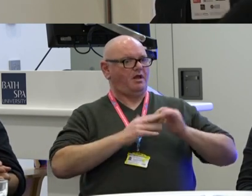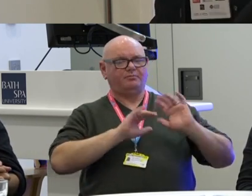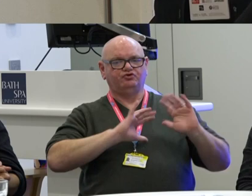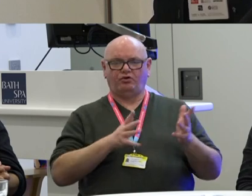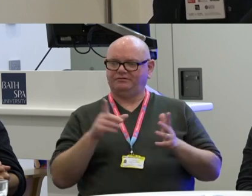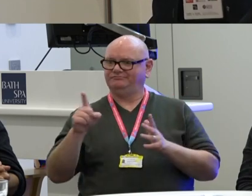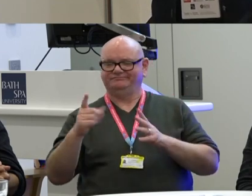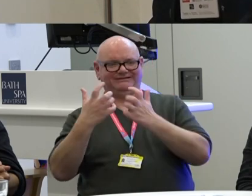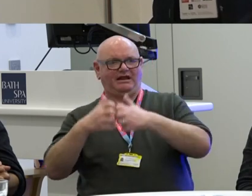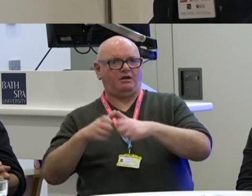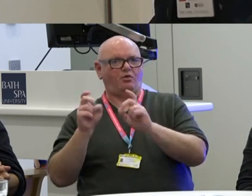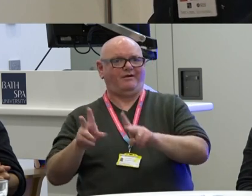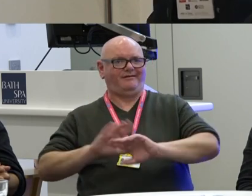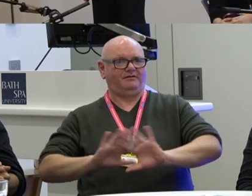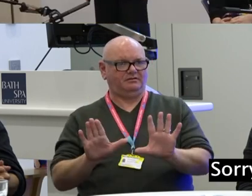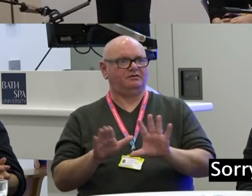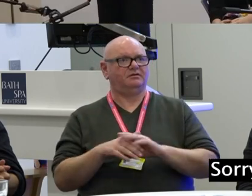artist. Great.